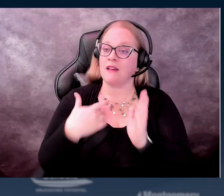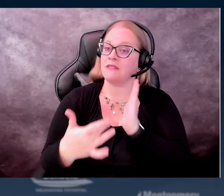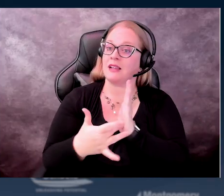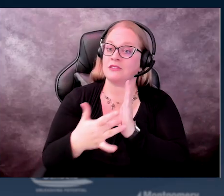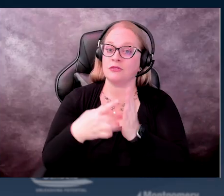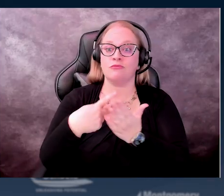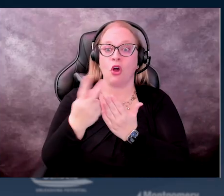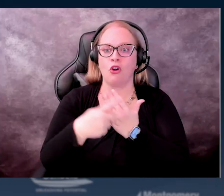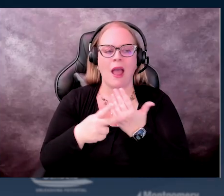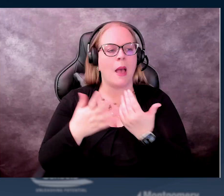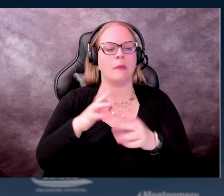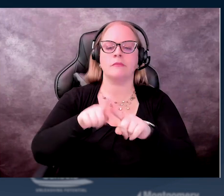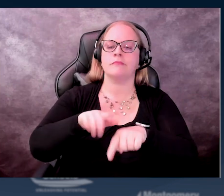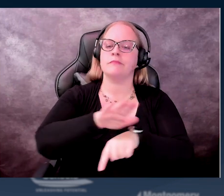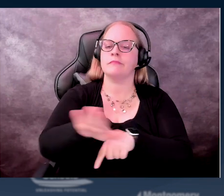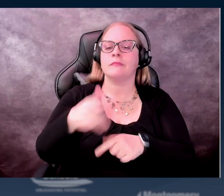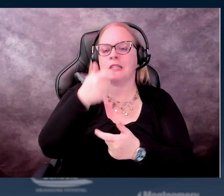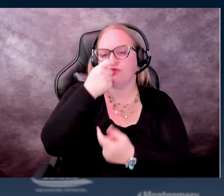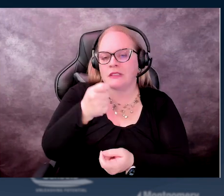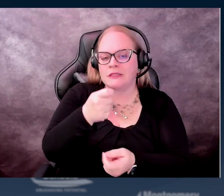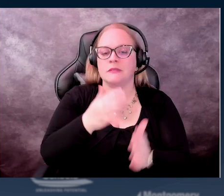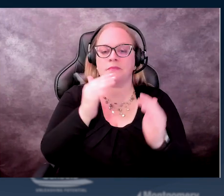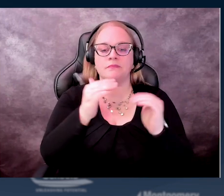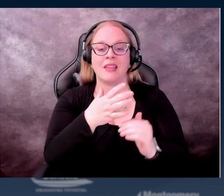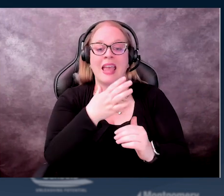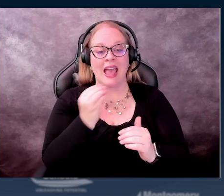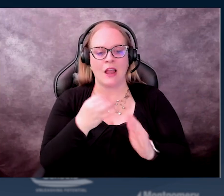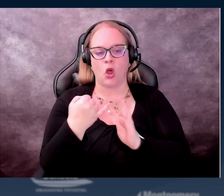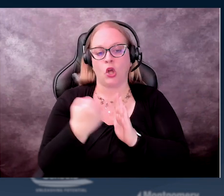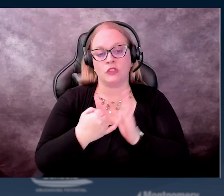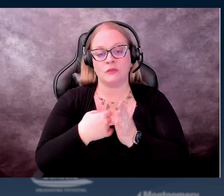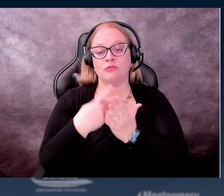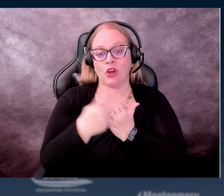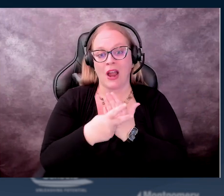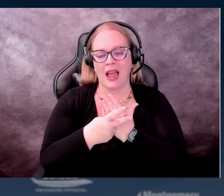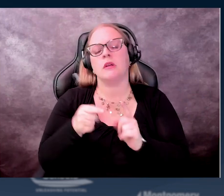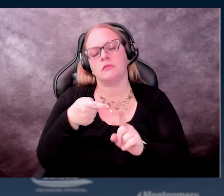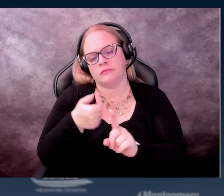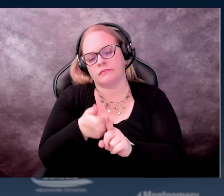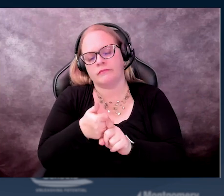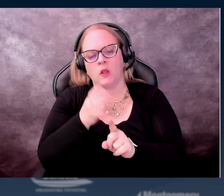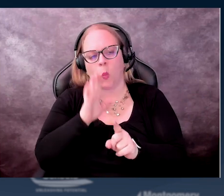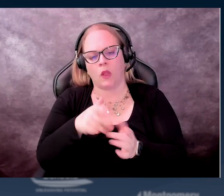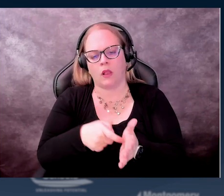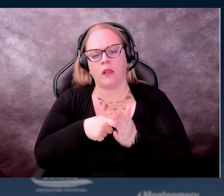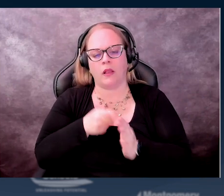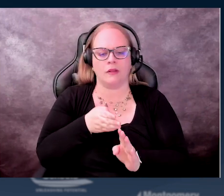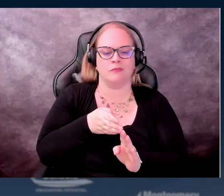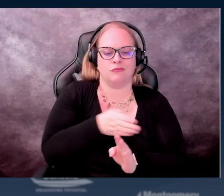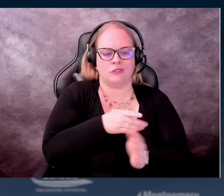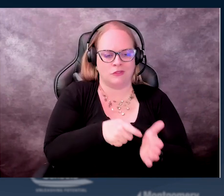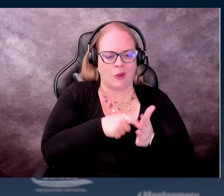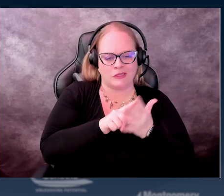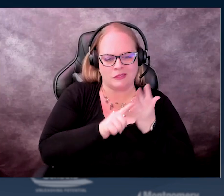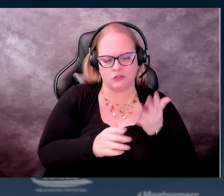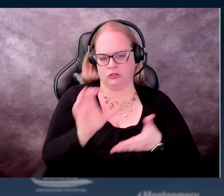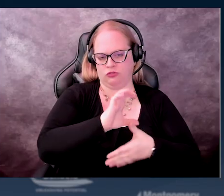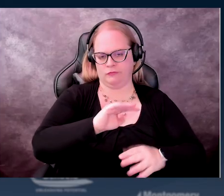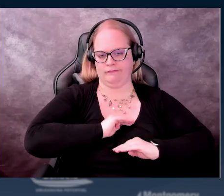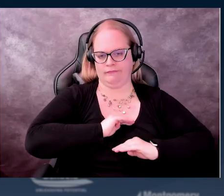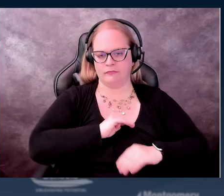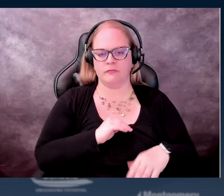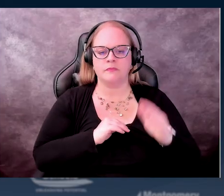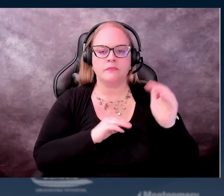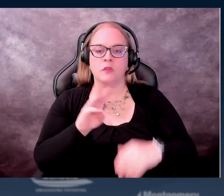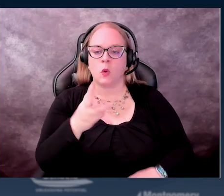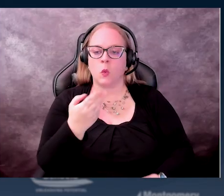also a criteria-based program. Walt Whitman will offer the Leadership for Social Justice and the